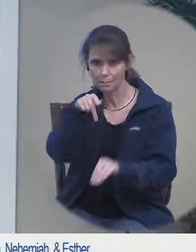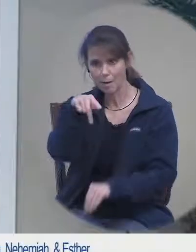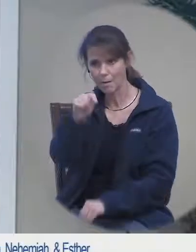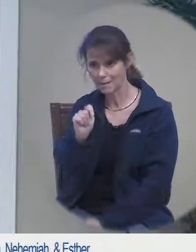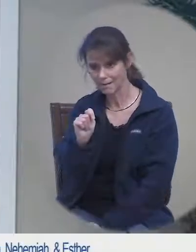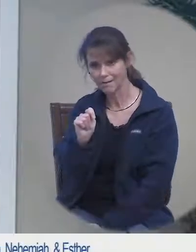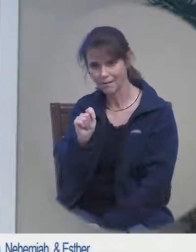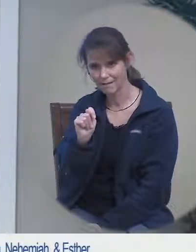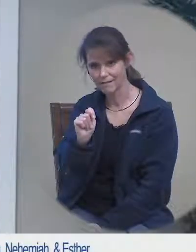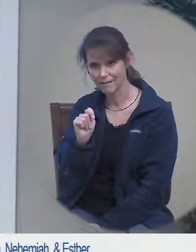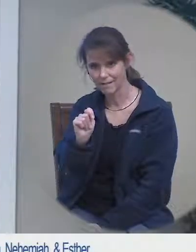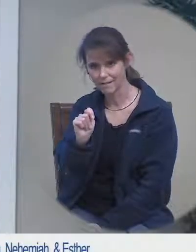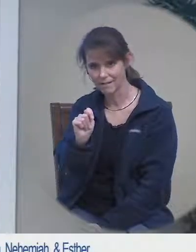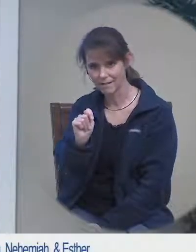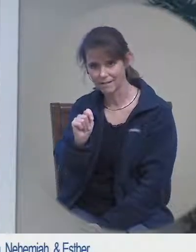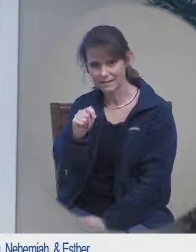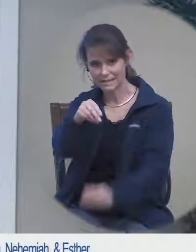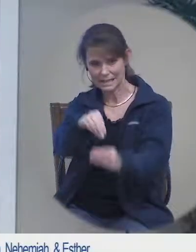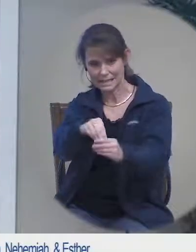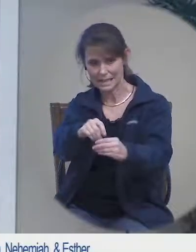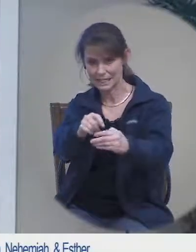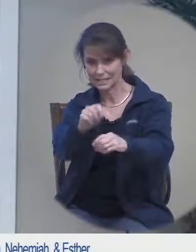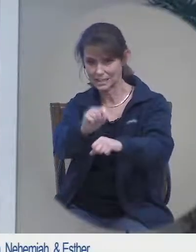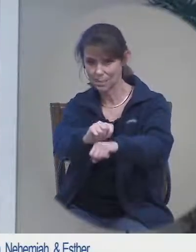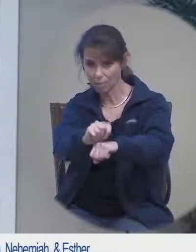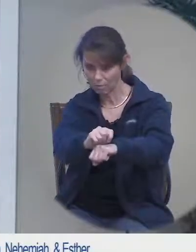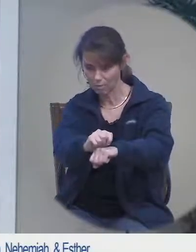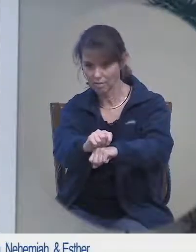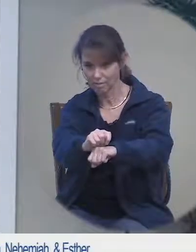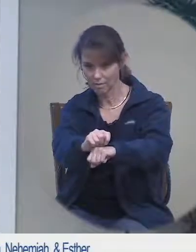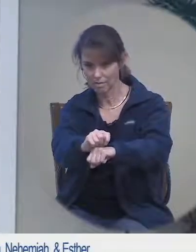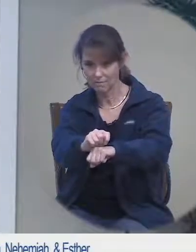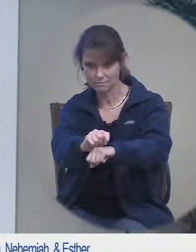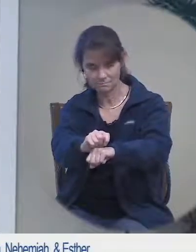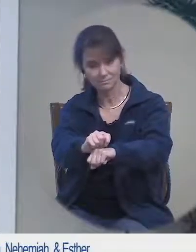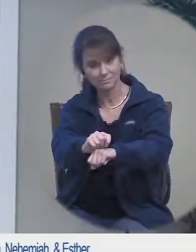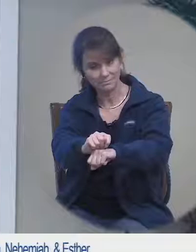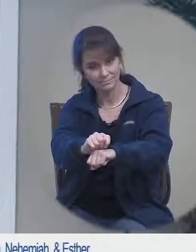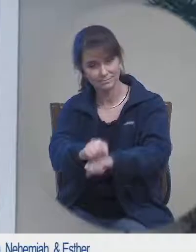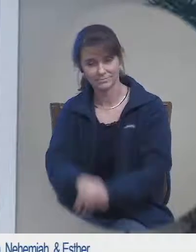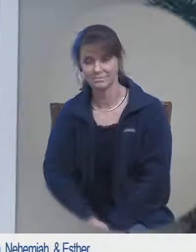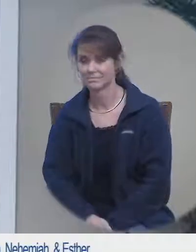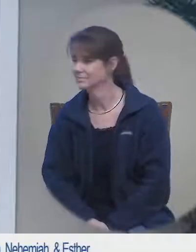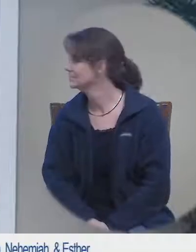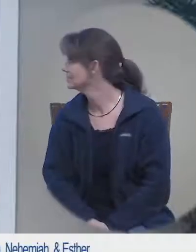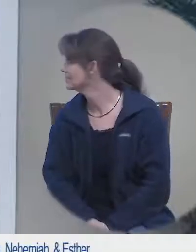up a place of luxurious recline there in the temple complex.